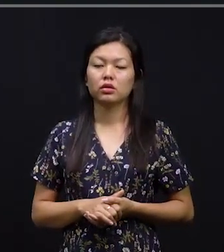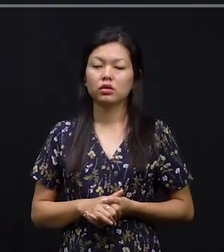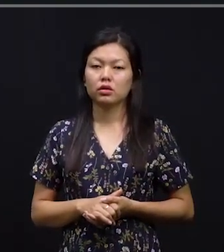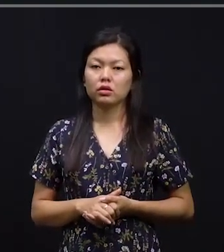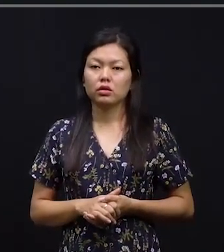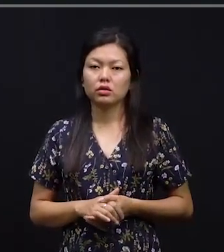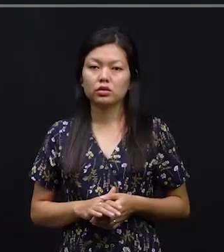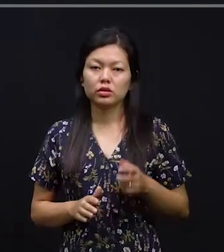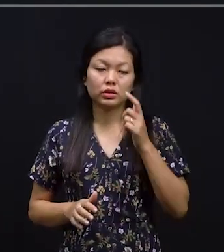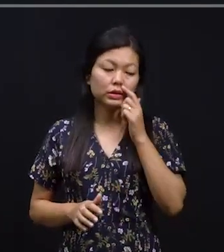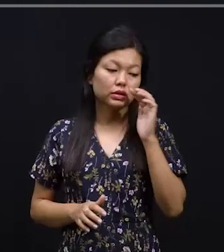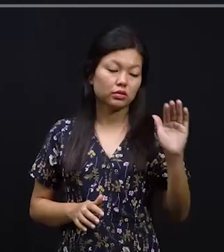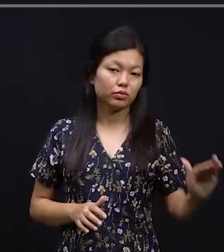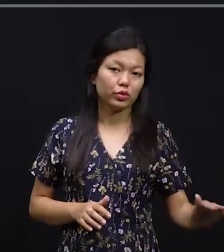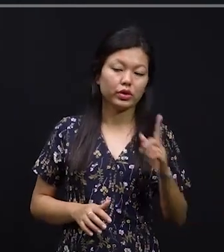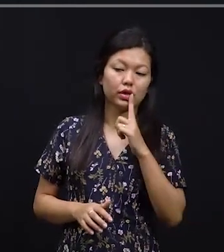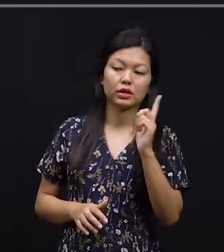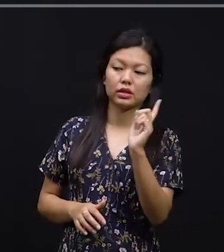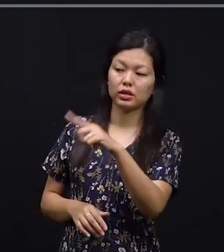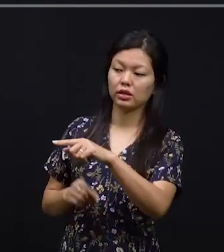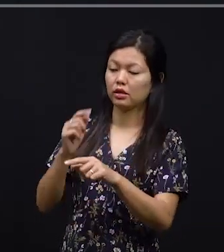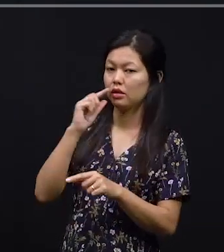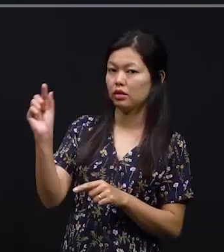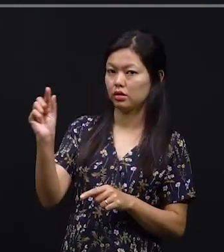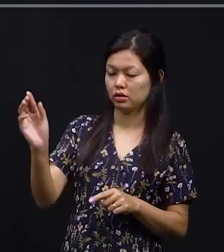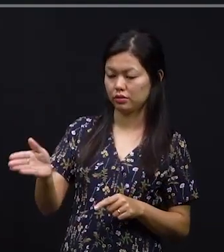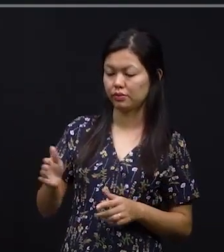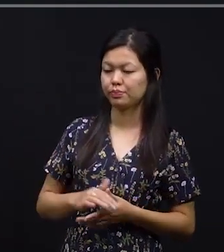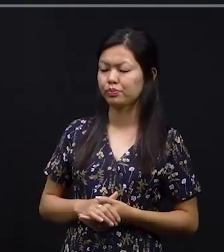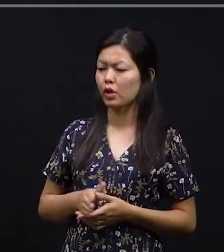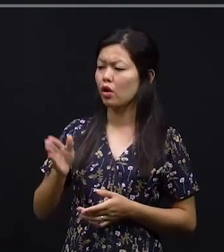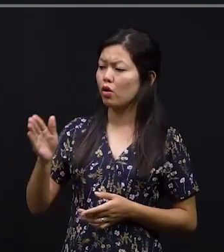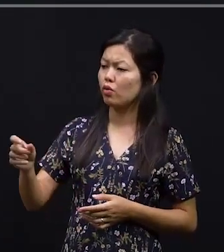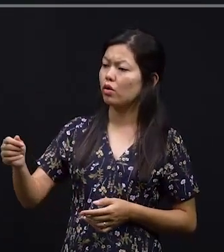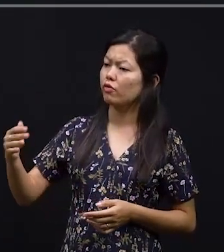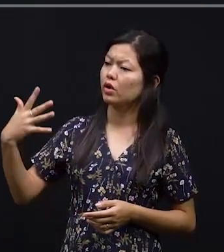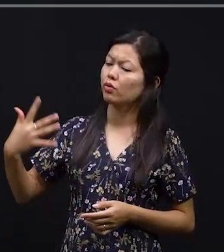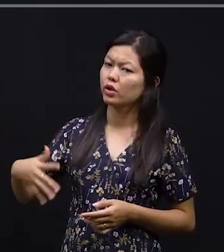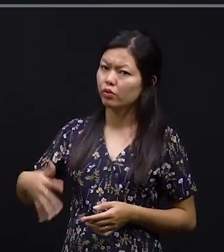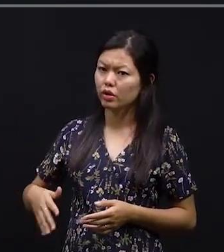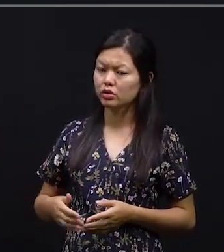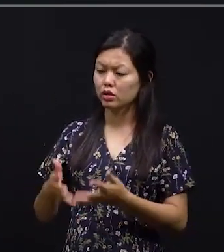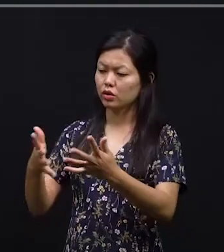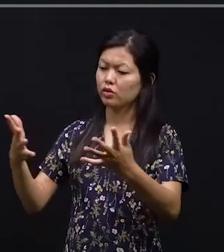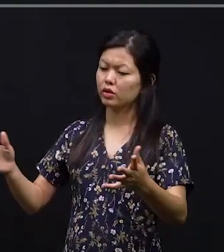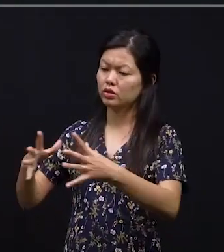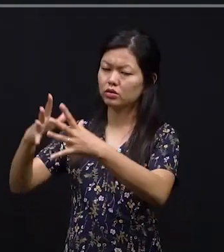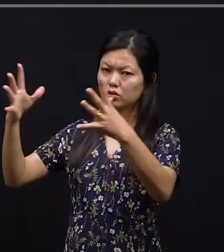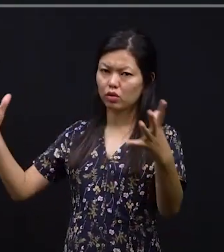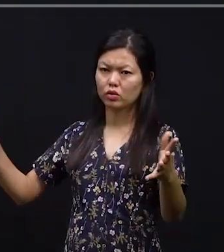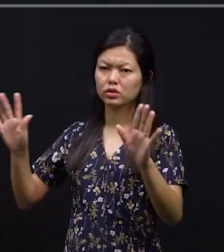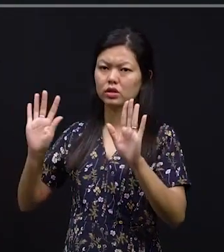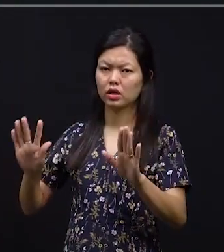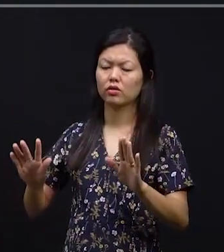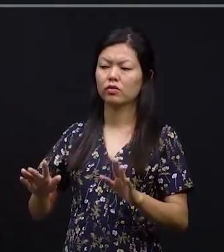to regret, okay? You have no right to be unhappy. You have so many things. If you think that money is